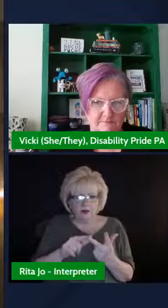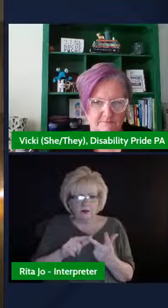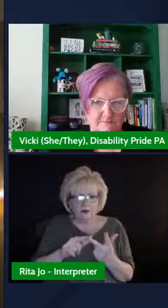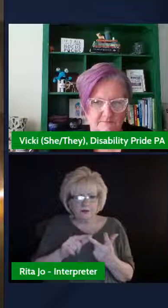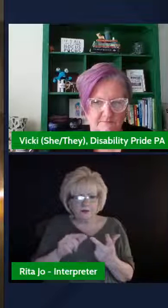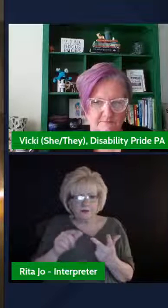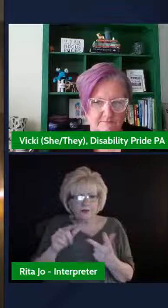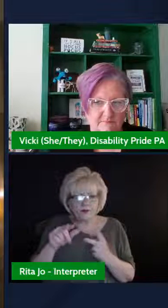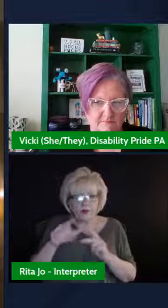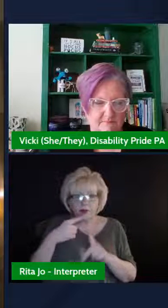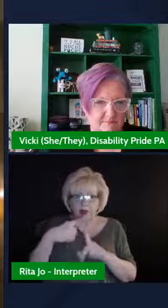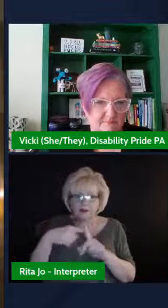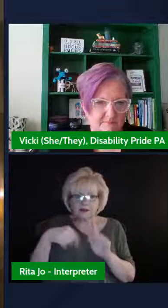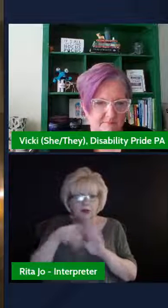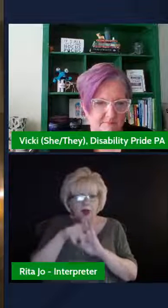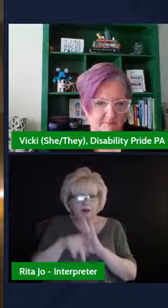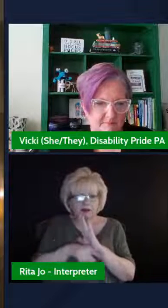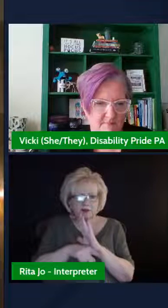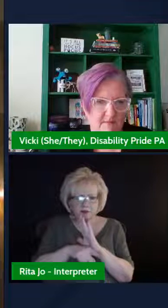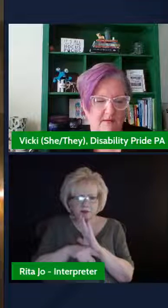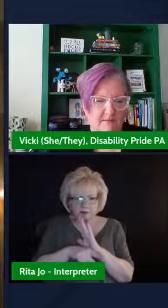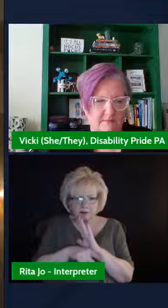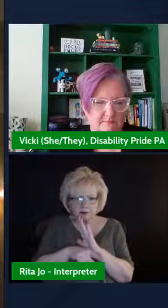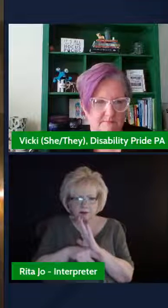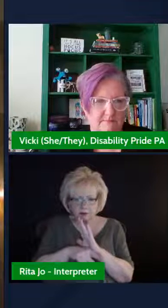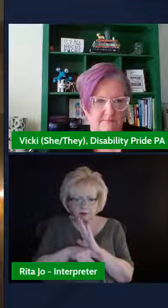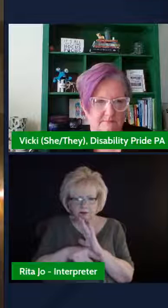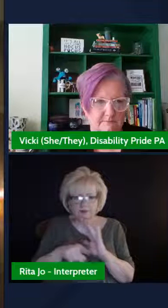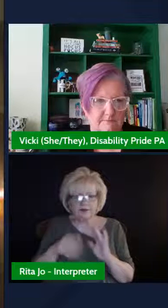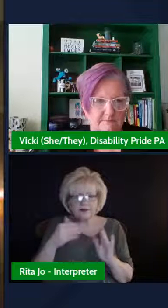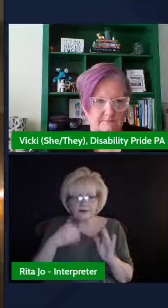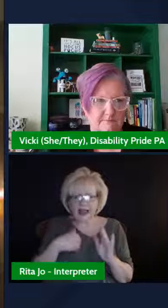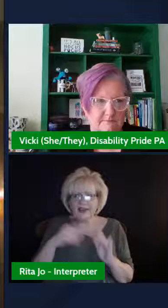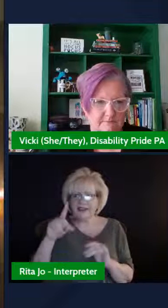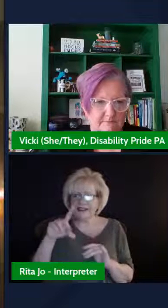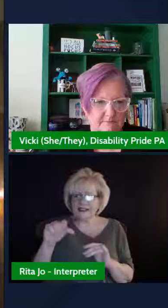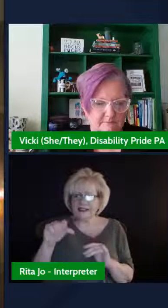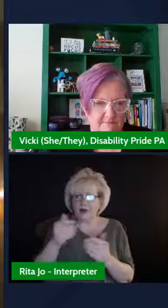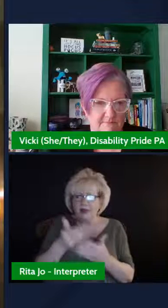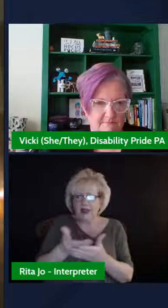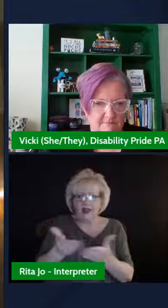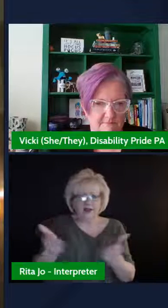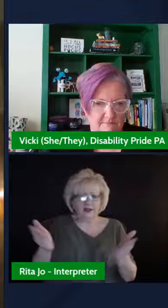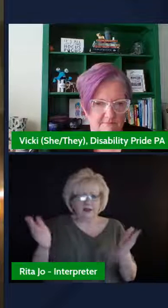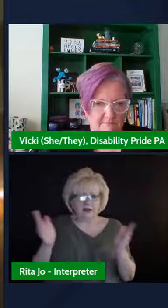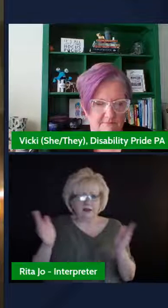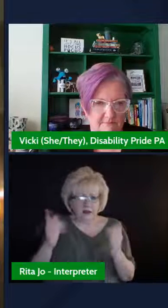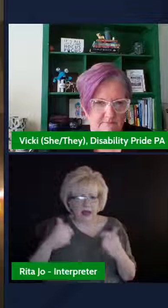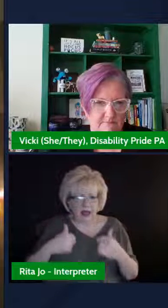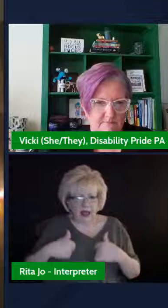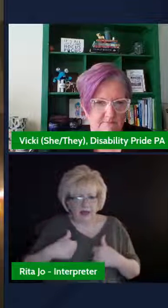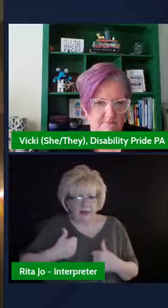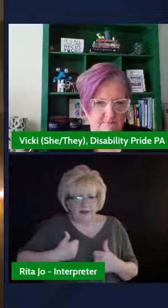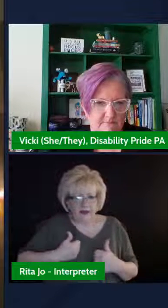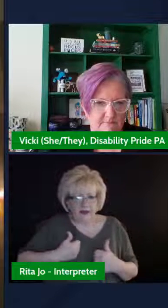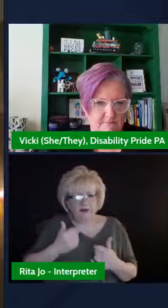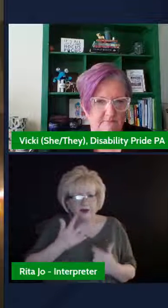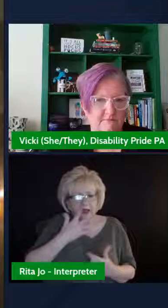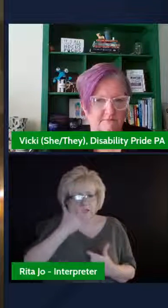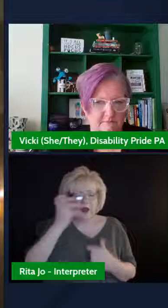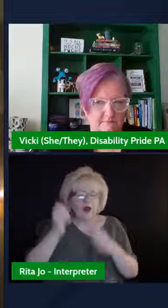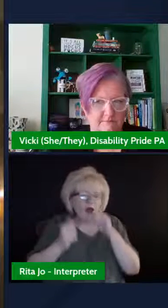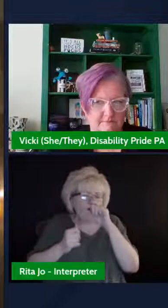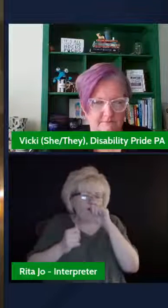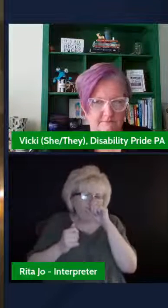is, counting disabled people out at every turn. And I personally have been very angry watching the back and